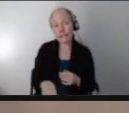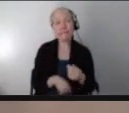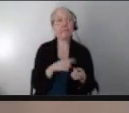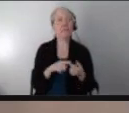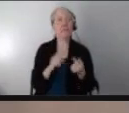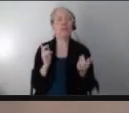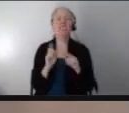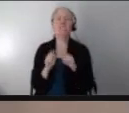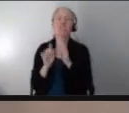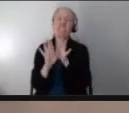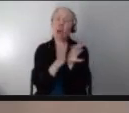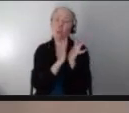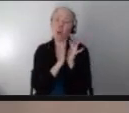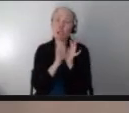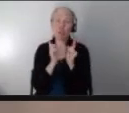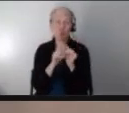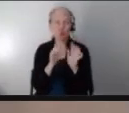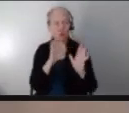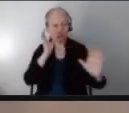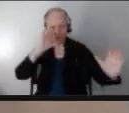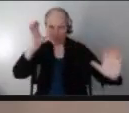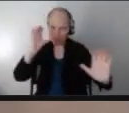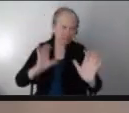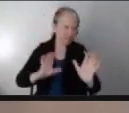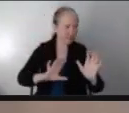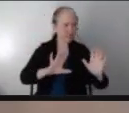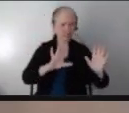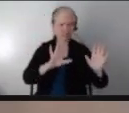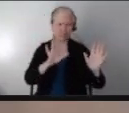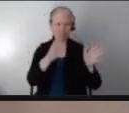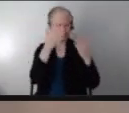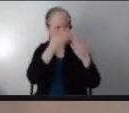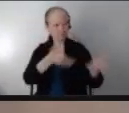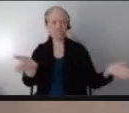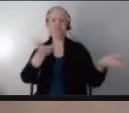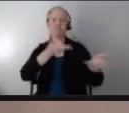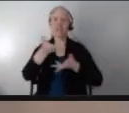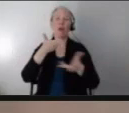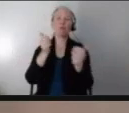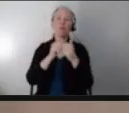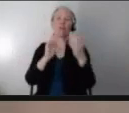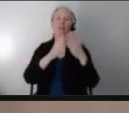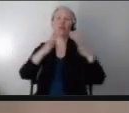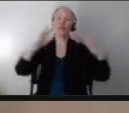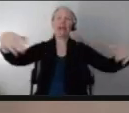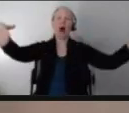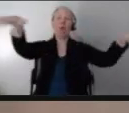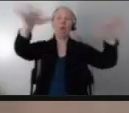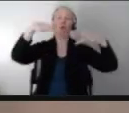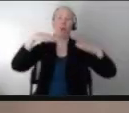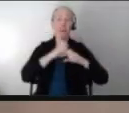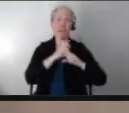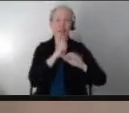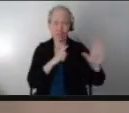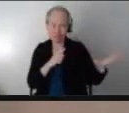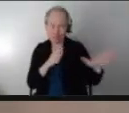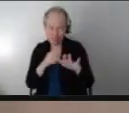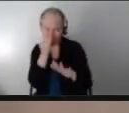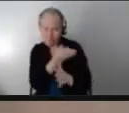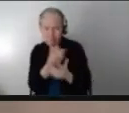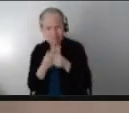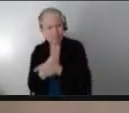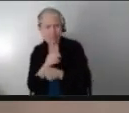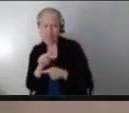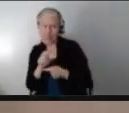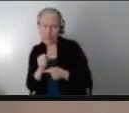out to talk to the community such that they're able to understand that there are many jobs, many types